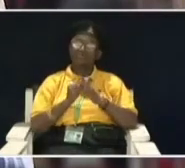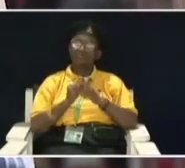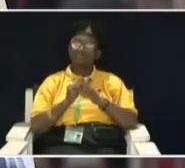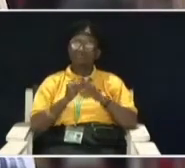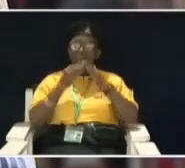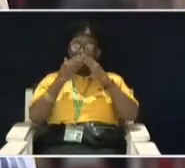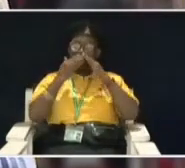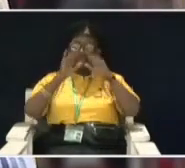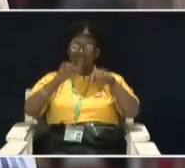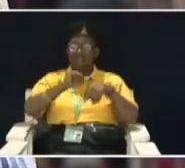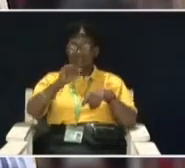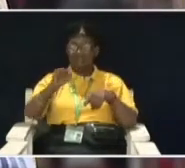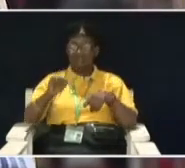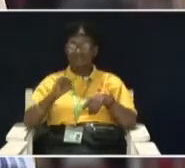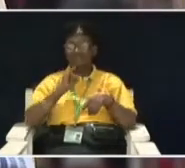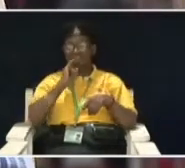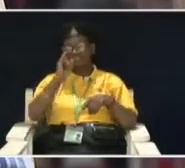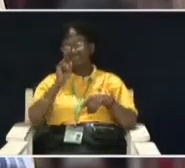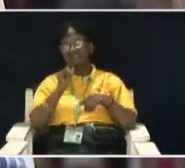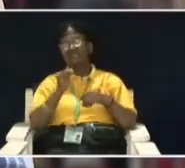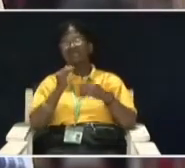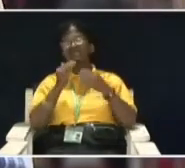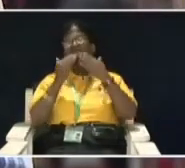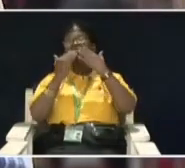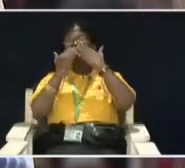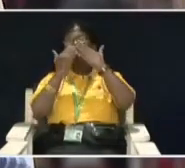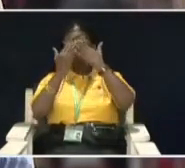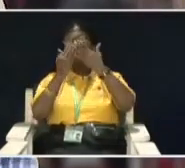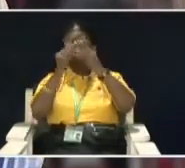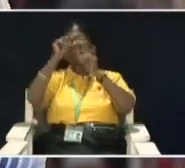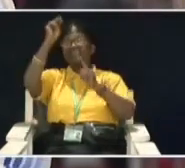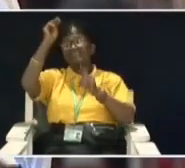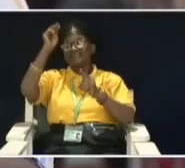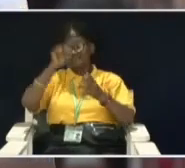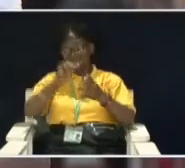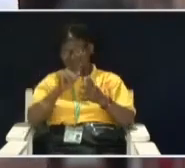it's already settled. By this time next year, your children will be here.